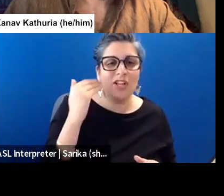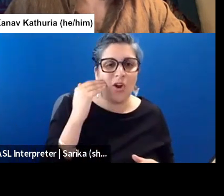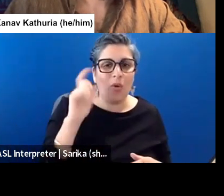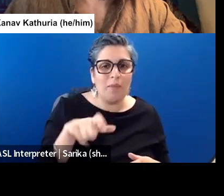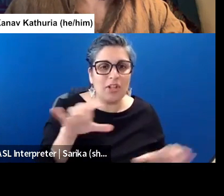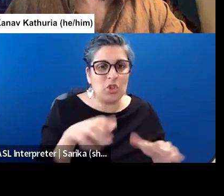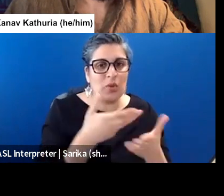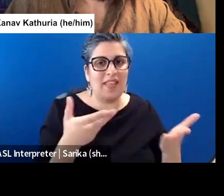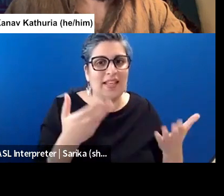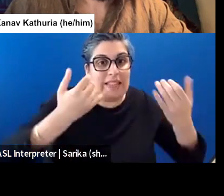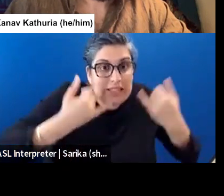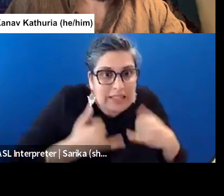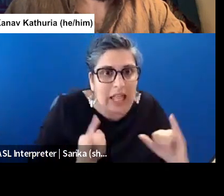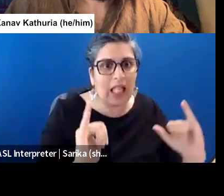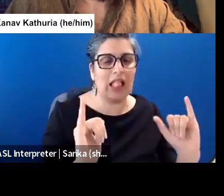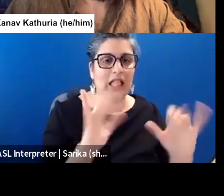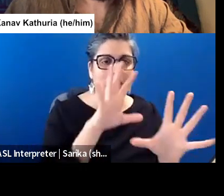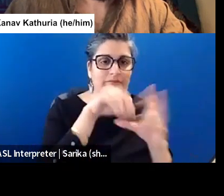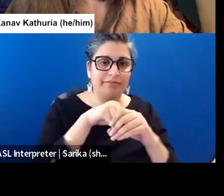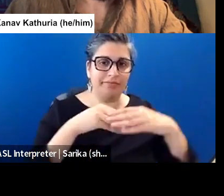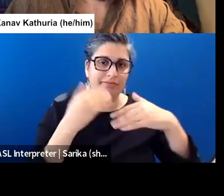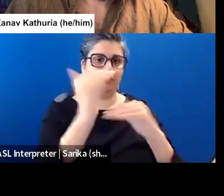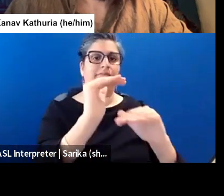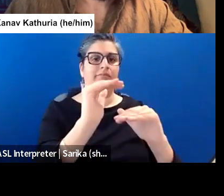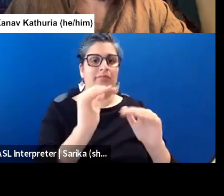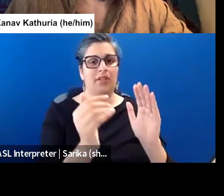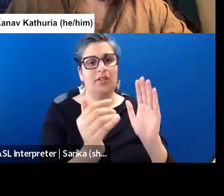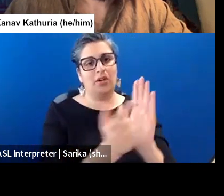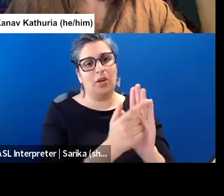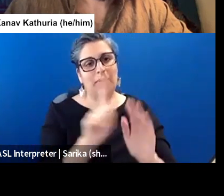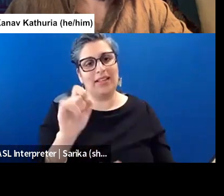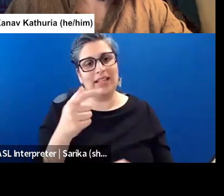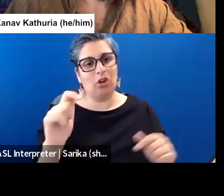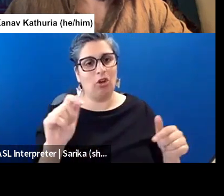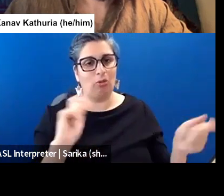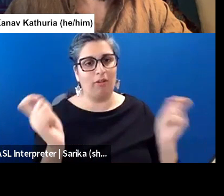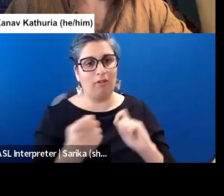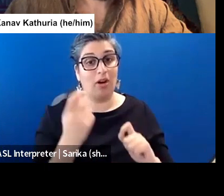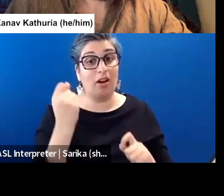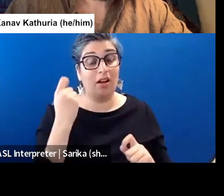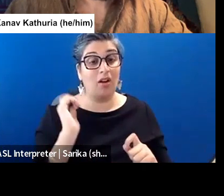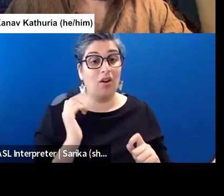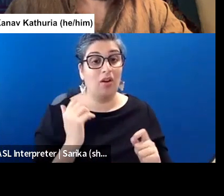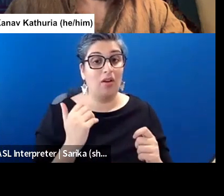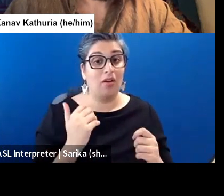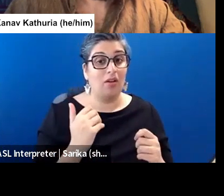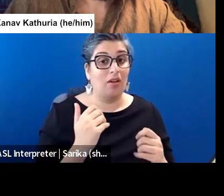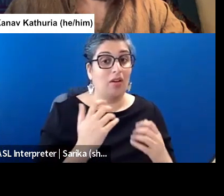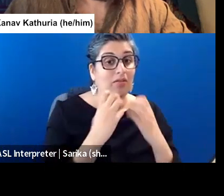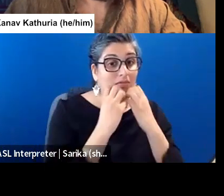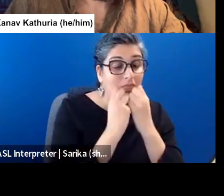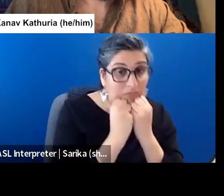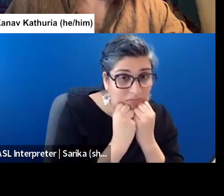considered still within the realm of criminal legal reform because we have our loved ones who are inside of